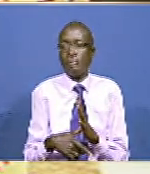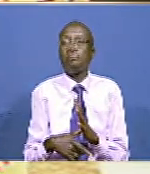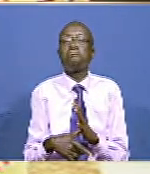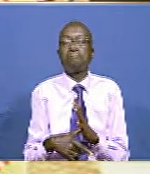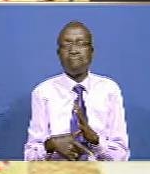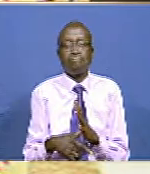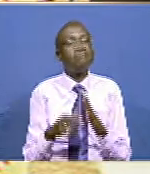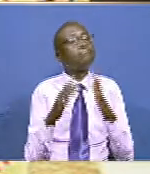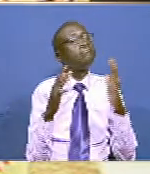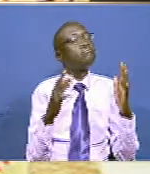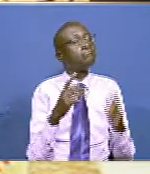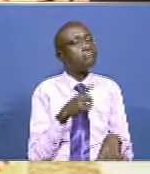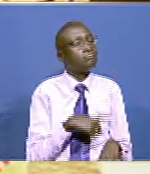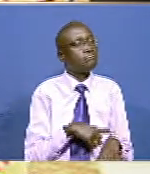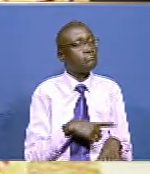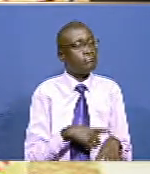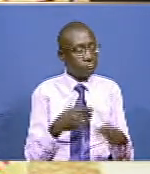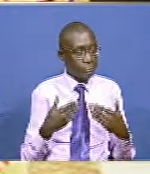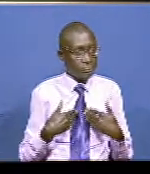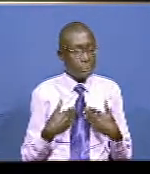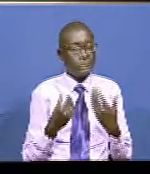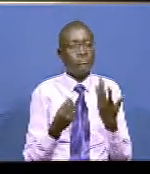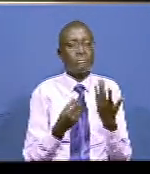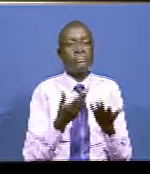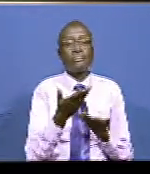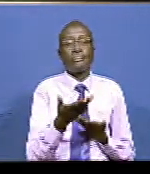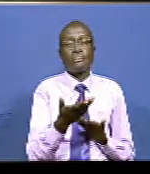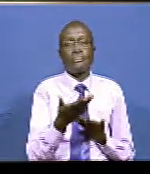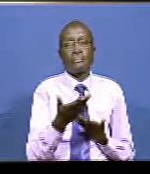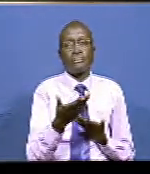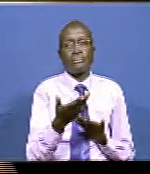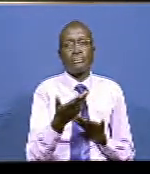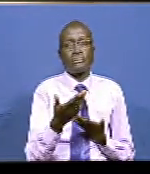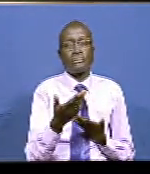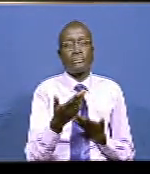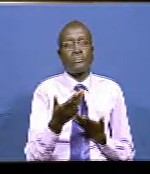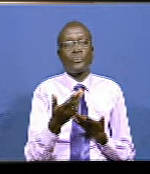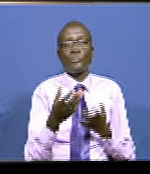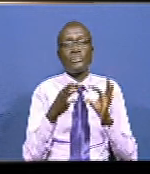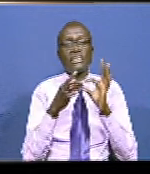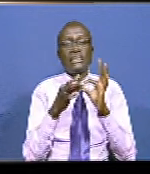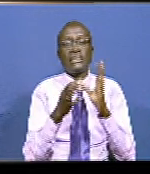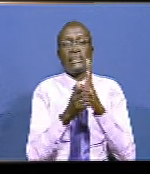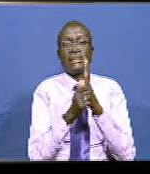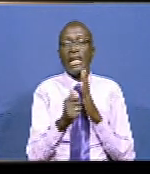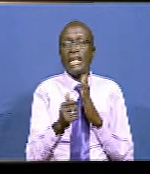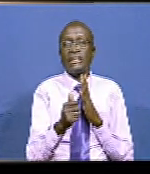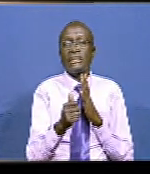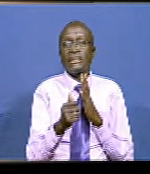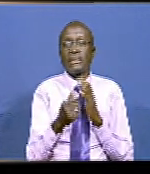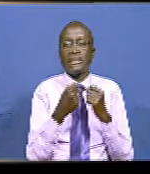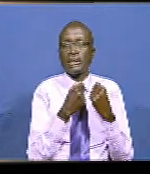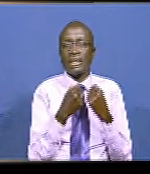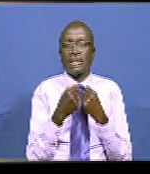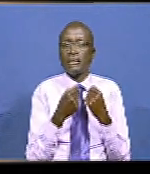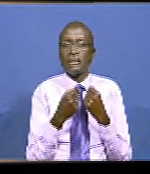Greatest moments that you've had, you know, how far has your multi-talents taken you? And what are some of the challenges that you